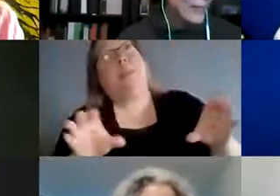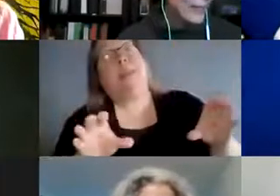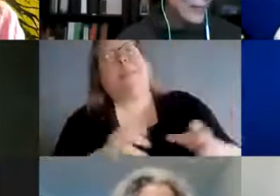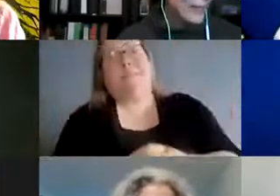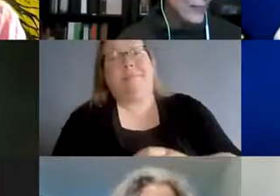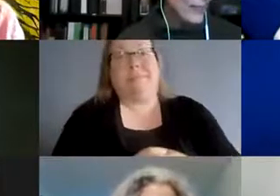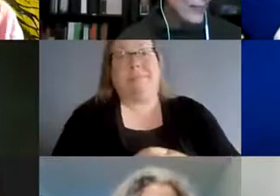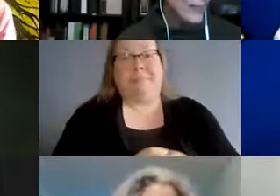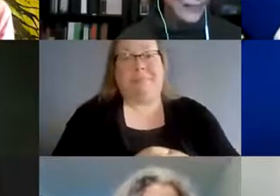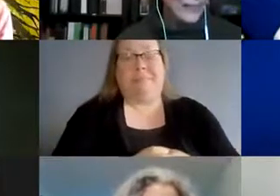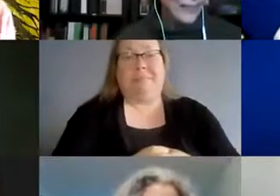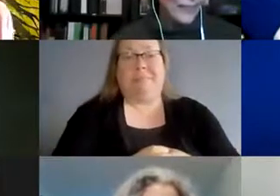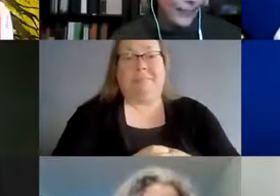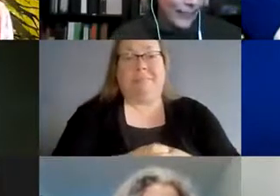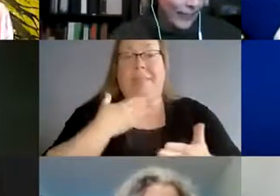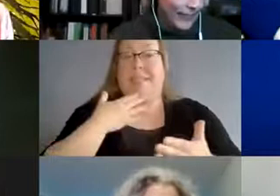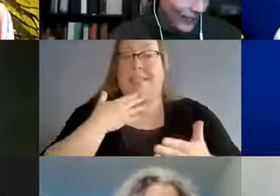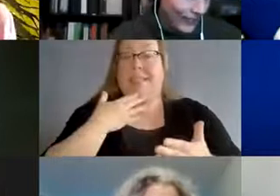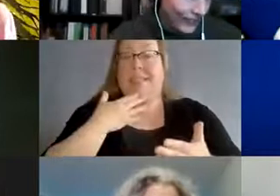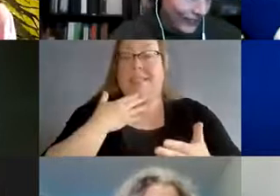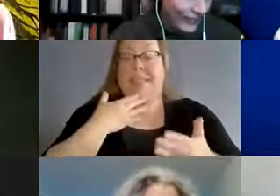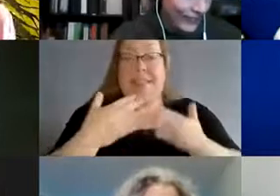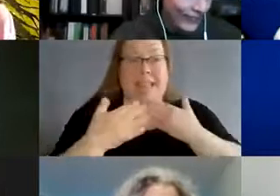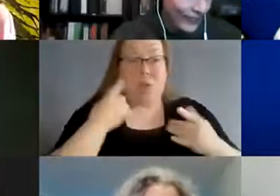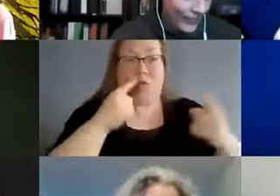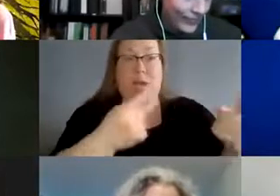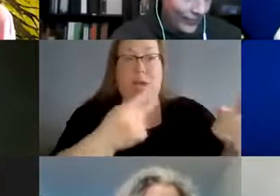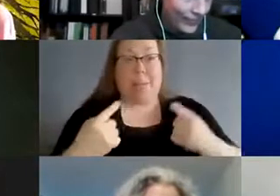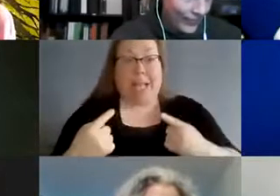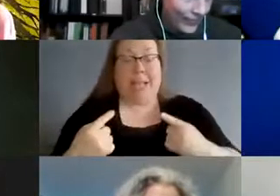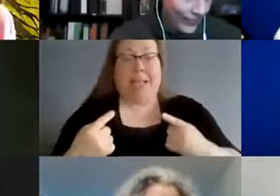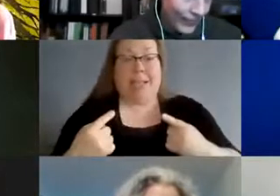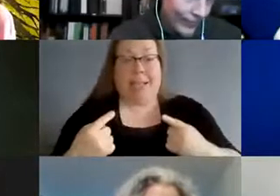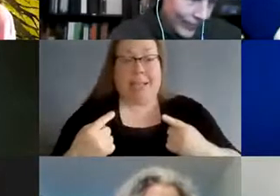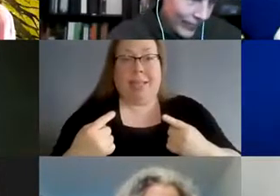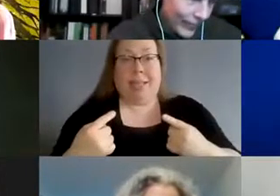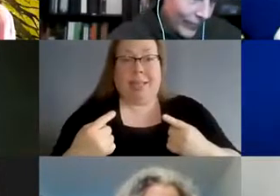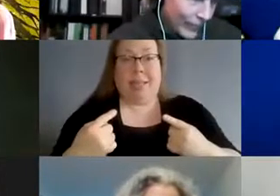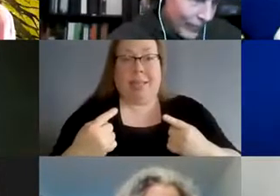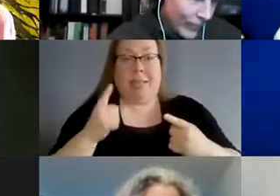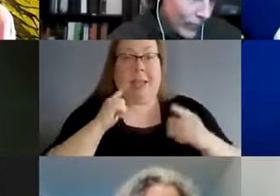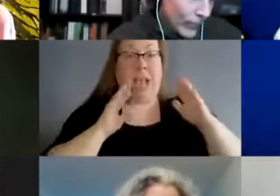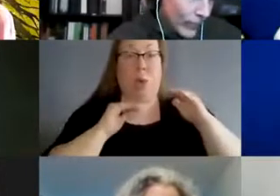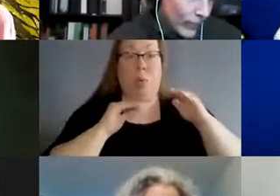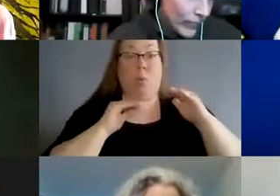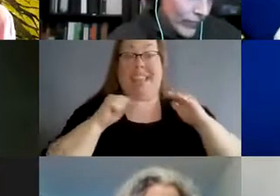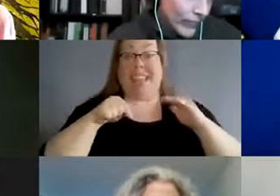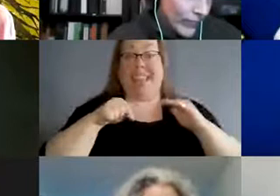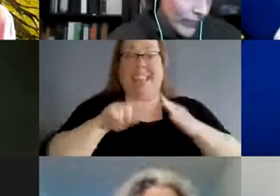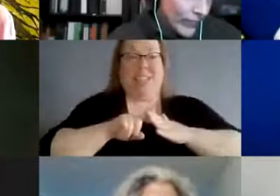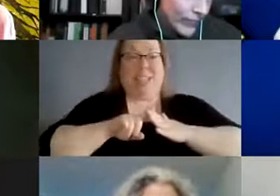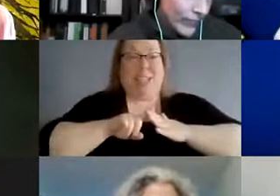And again, thank you for coming. And yeah, I hope this is just start